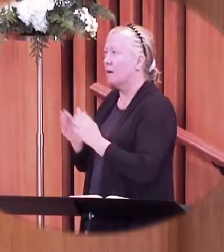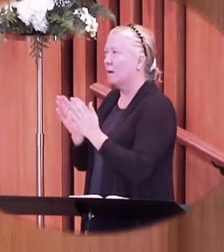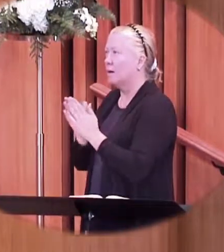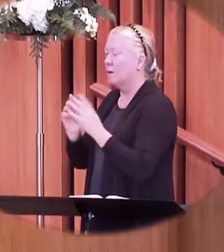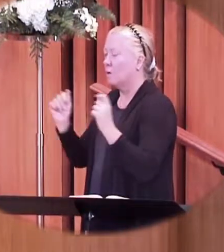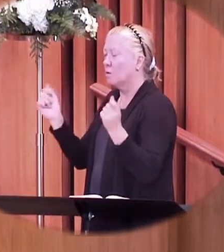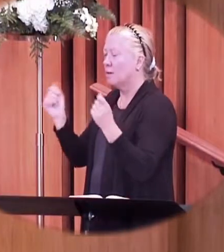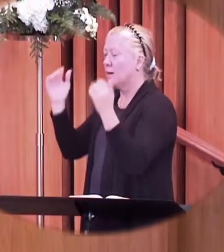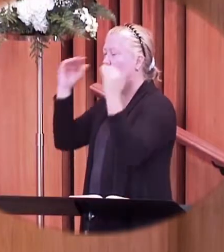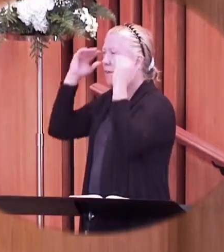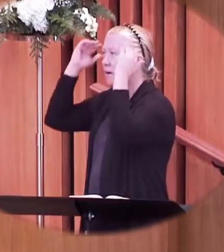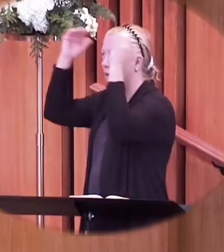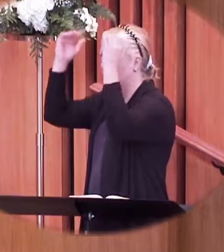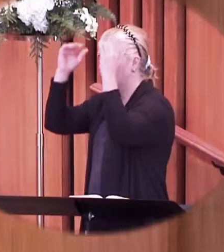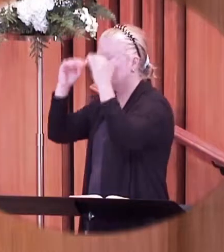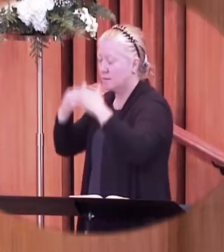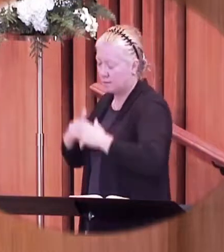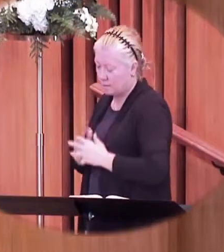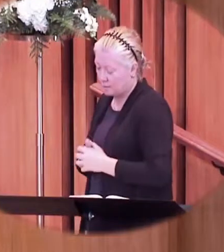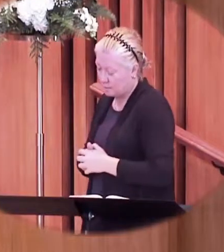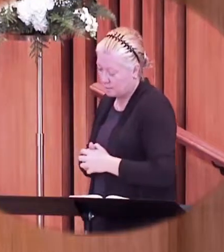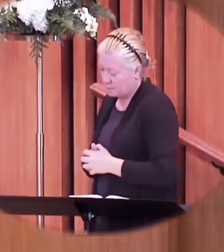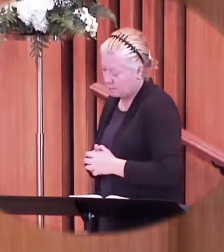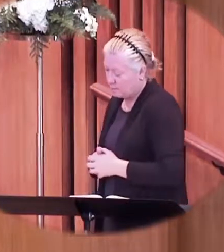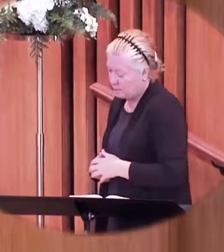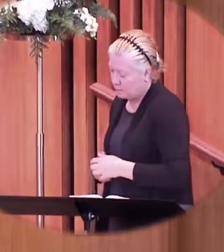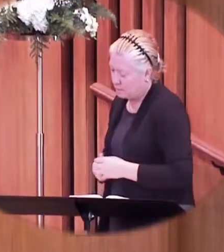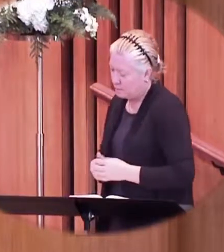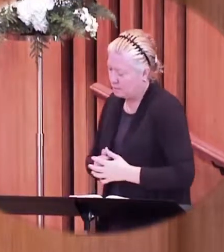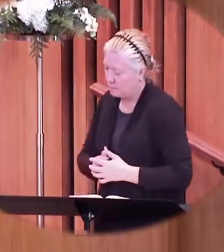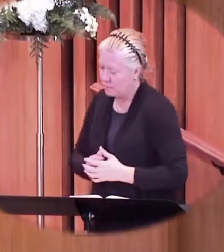Hosanna, Hosanna in the